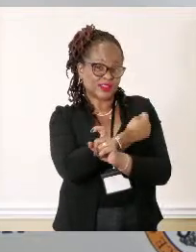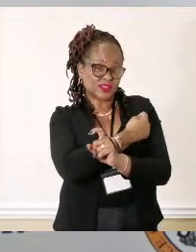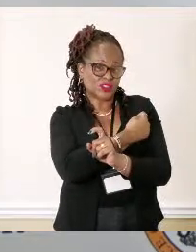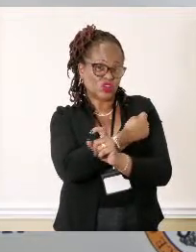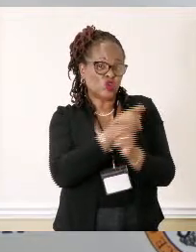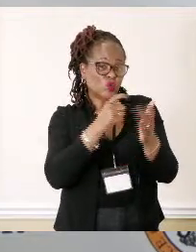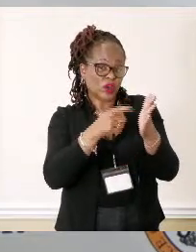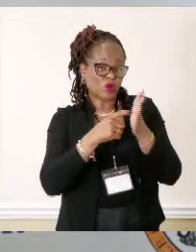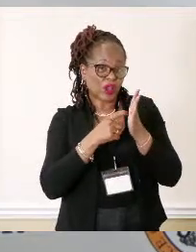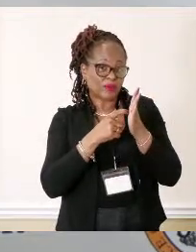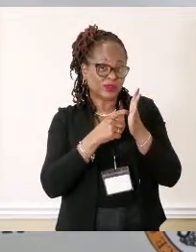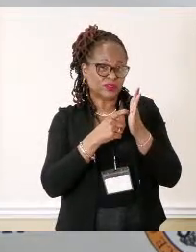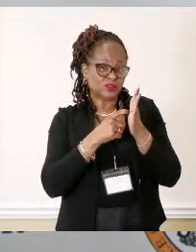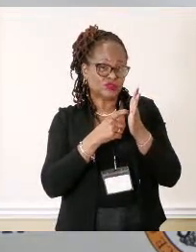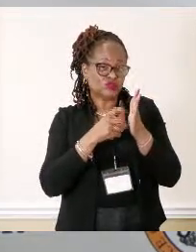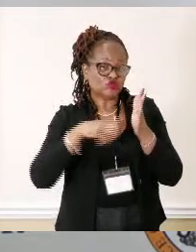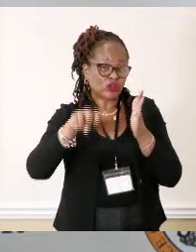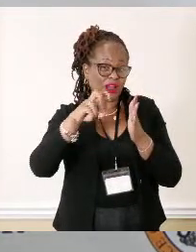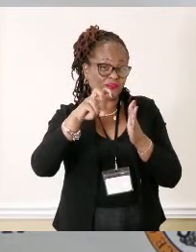requirement for travel in the future?